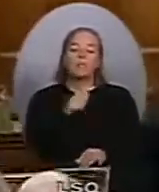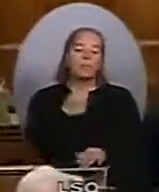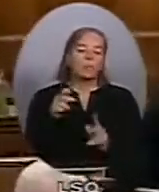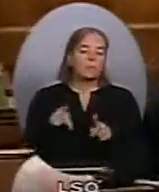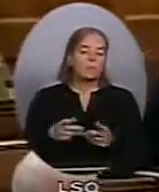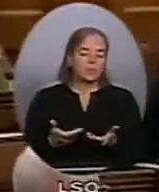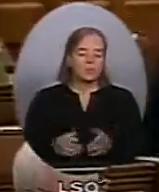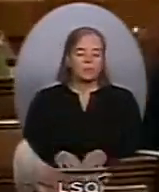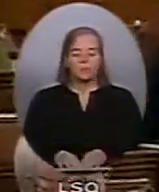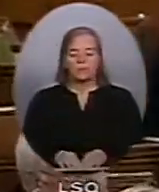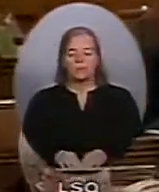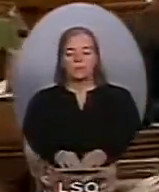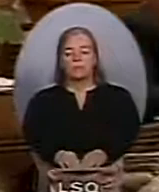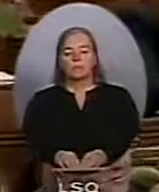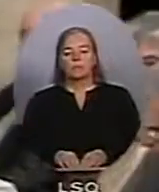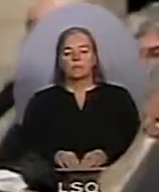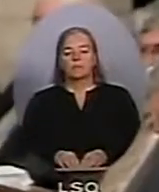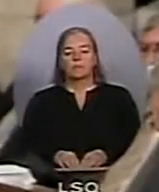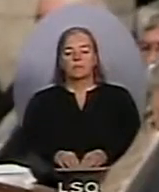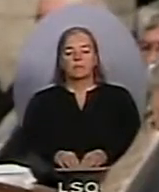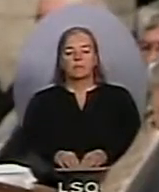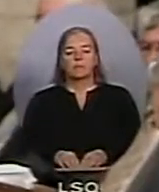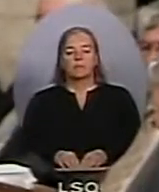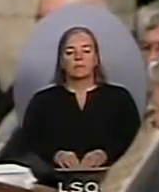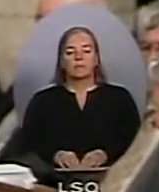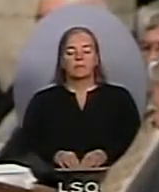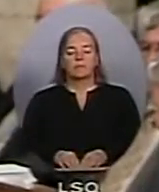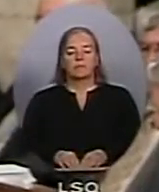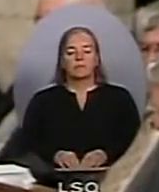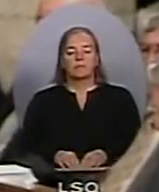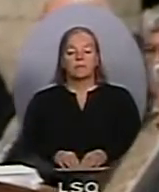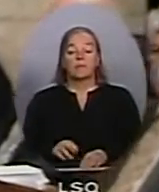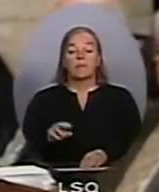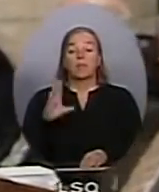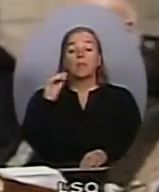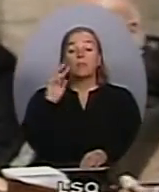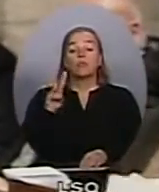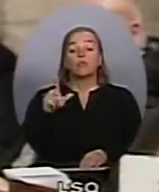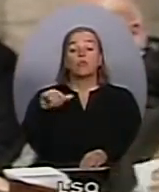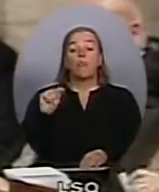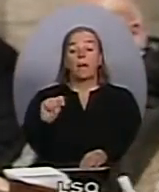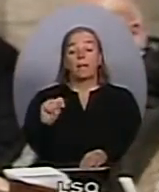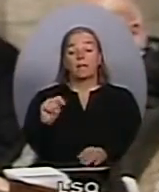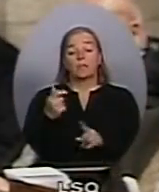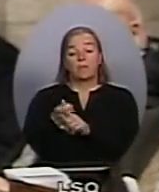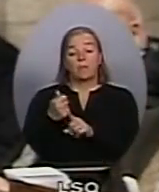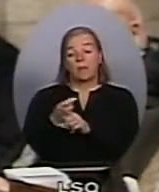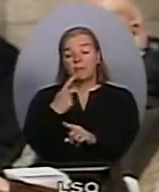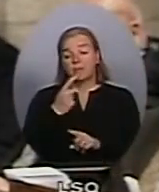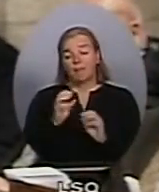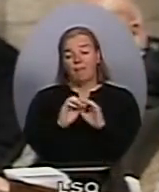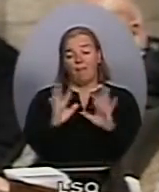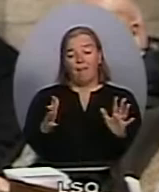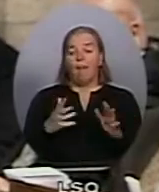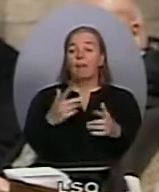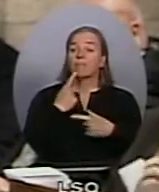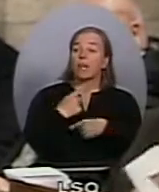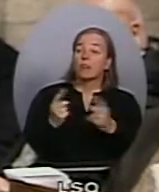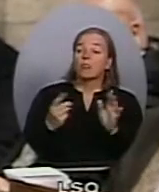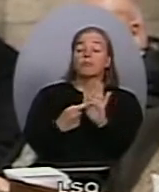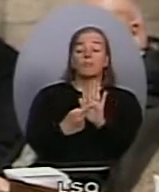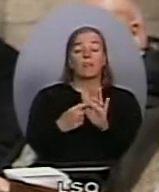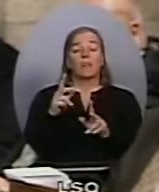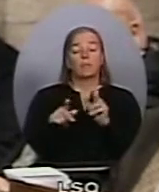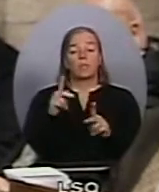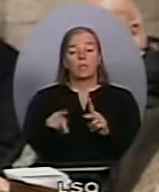Honourable Minister of Canadian Heritage. Nigel Wright made it clear in his statement to the public when he resigned as Chief of Staff that he acted alone. And if the